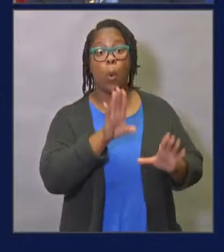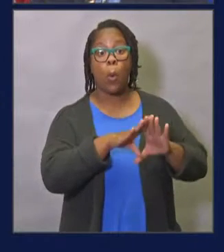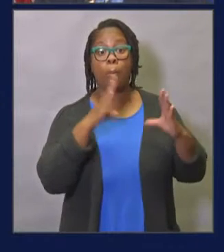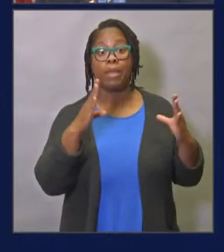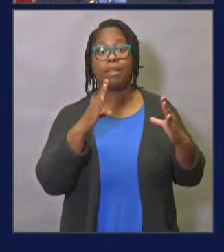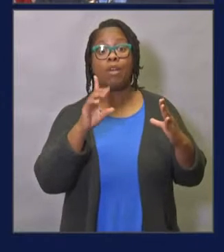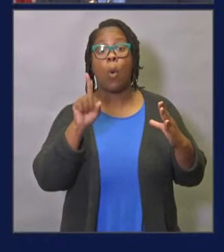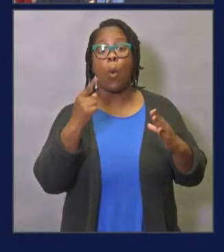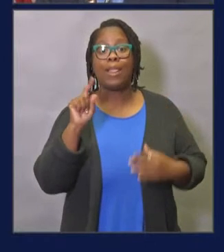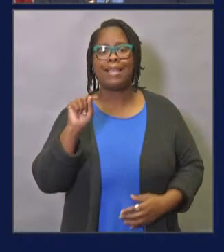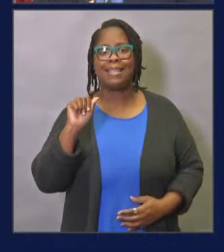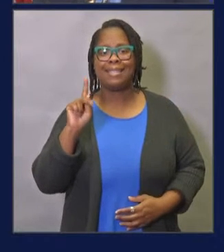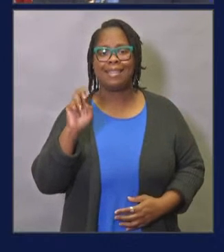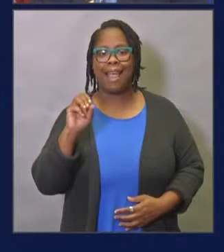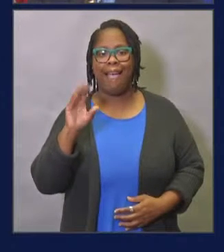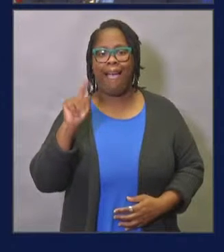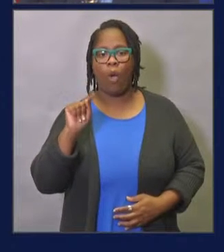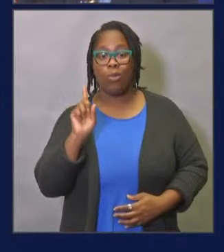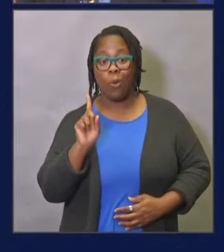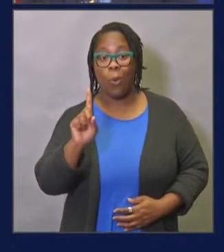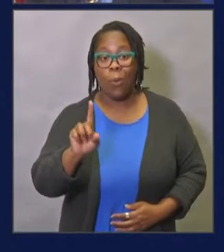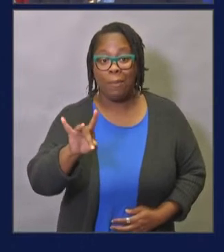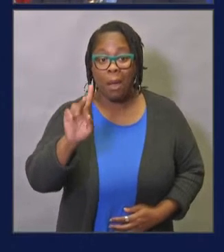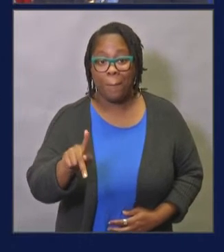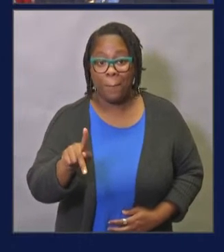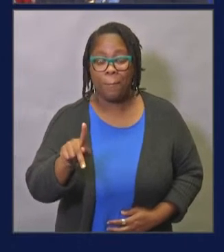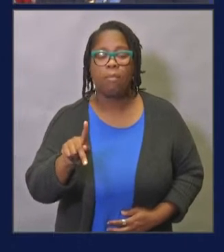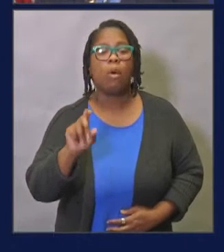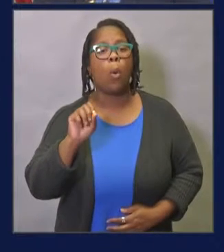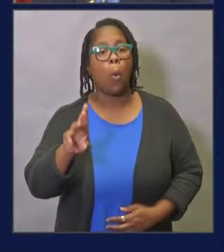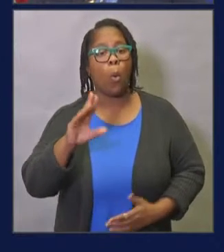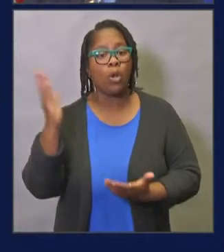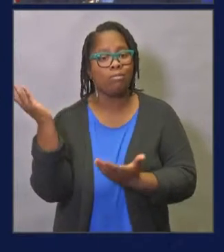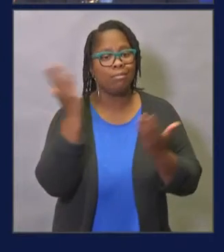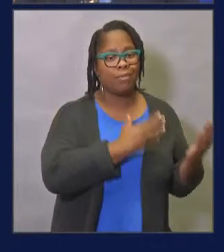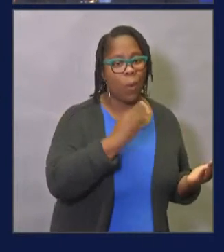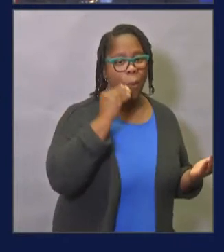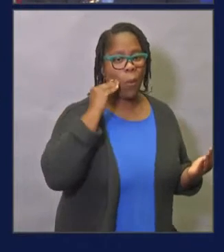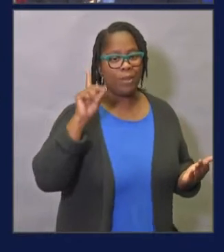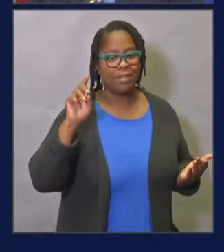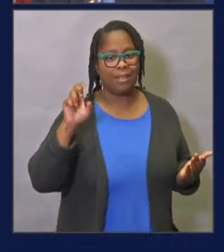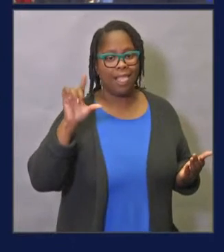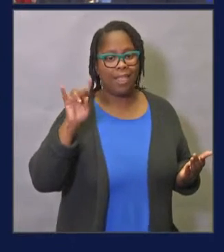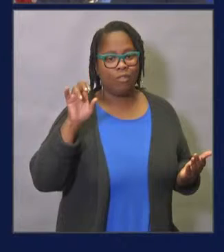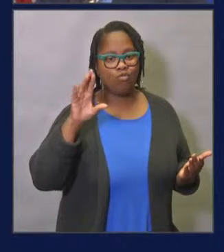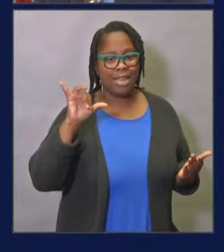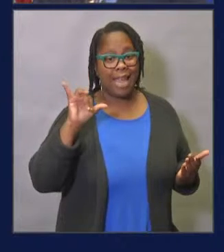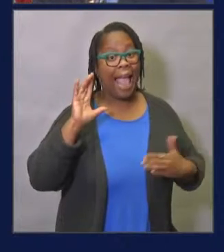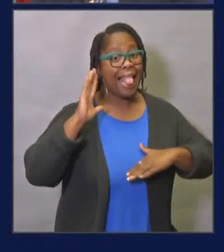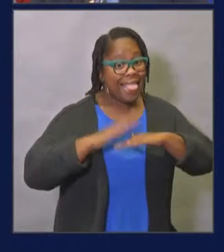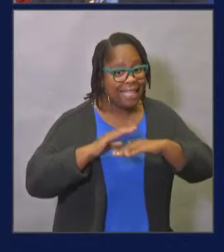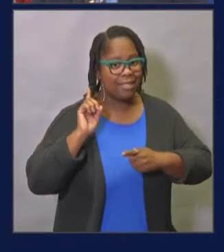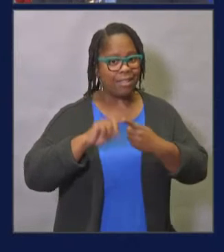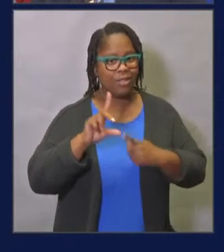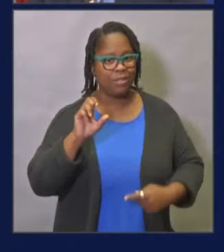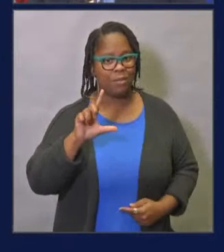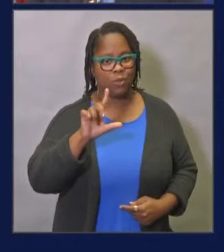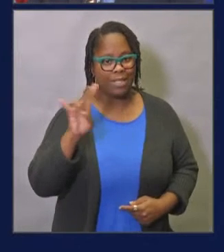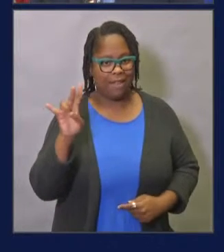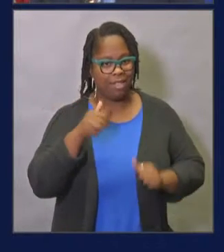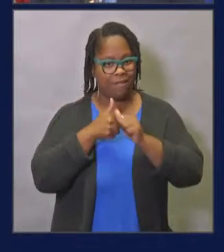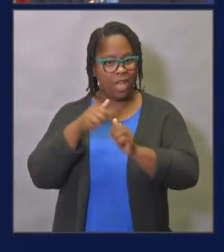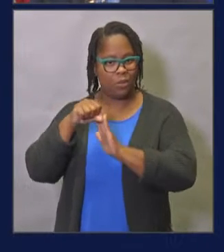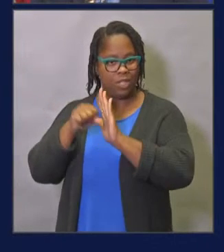and delivery only, and this will go at least through December 27th under the state's order. Parks and trails